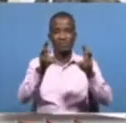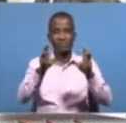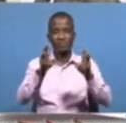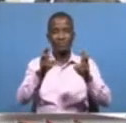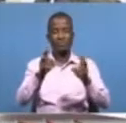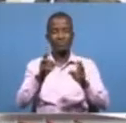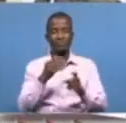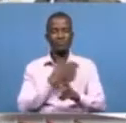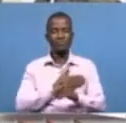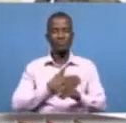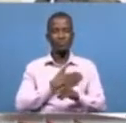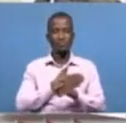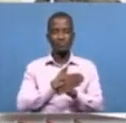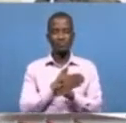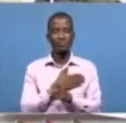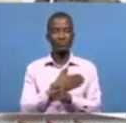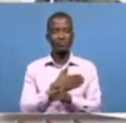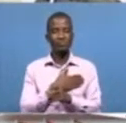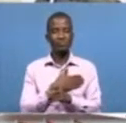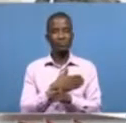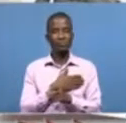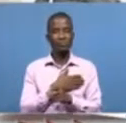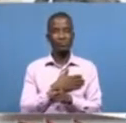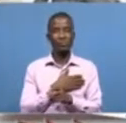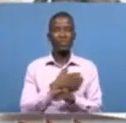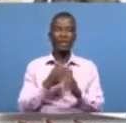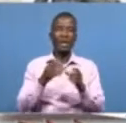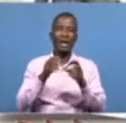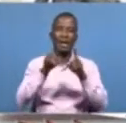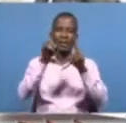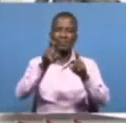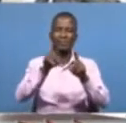My lords, I ask just a couple of questions